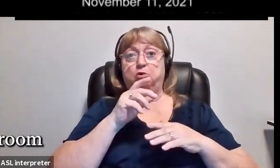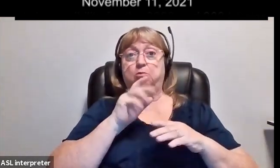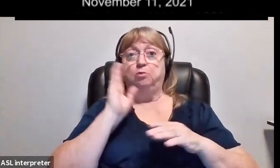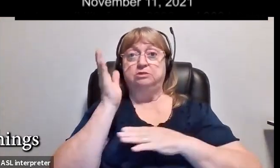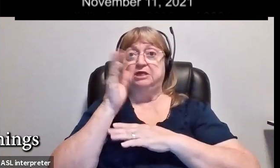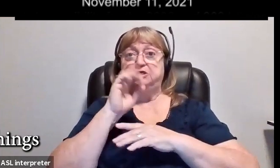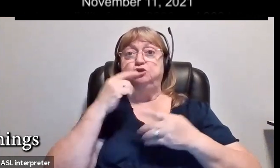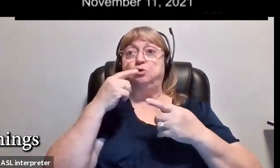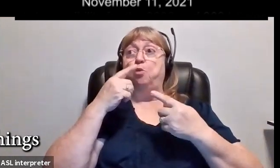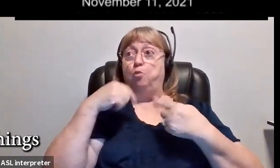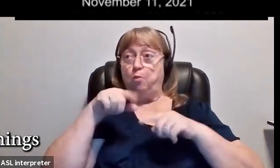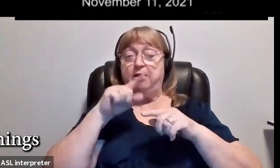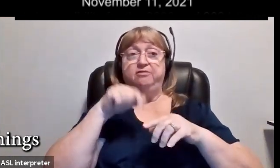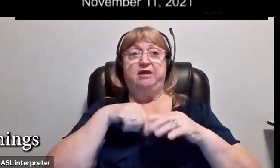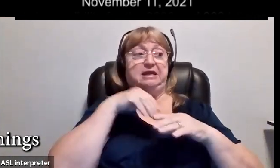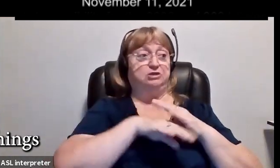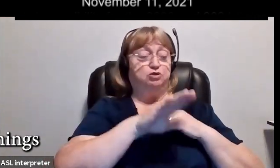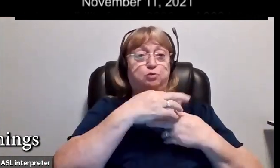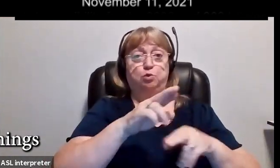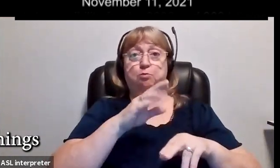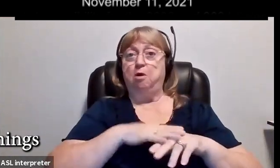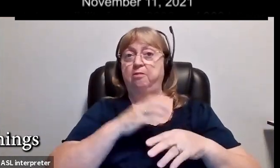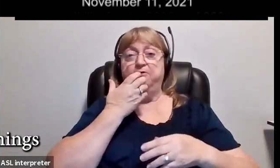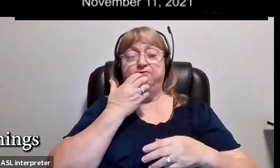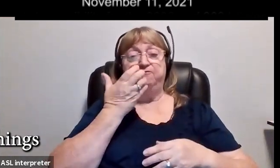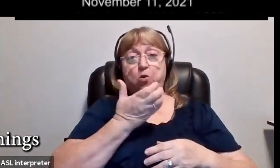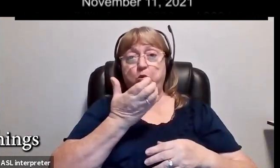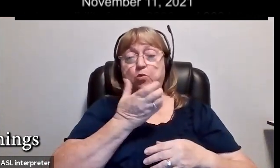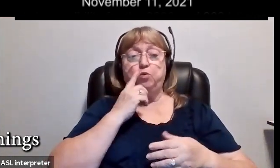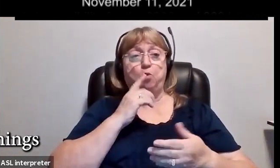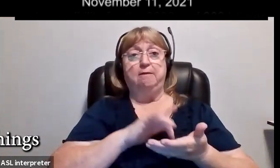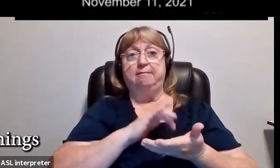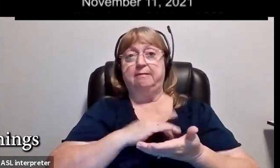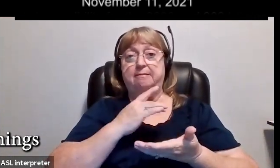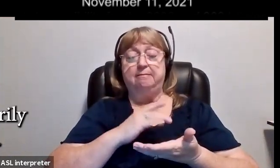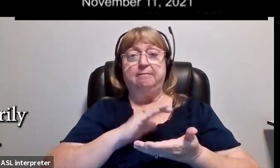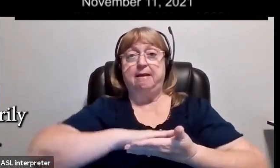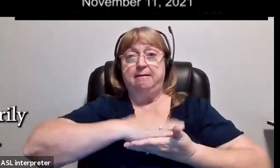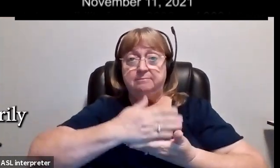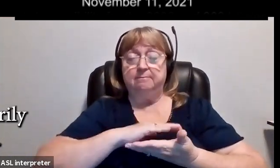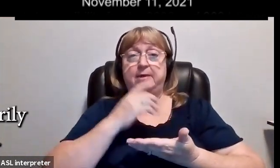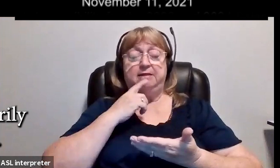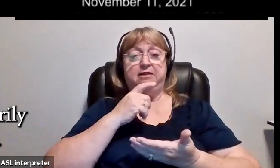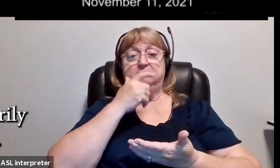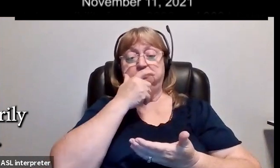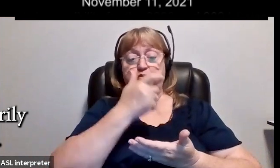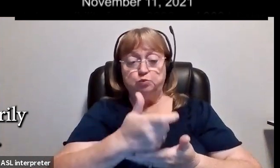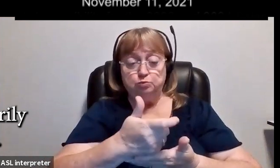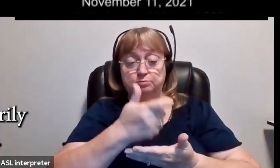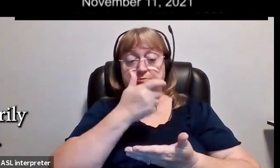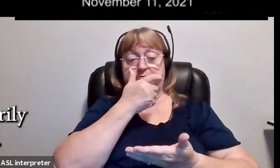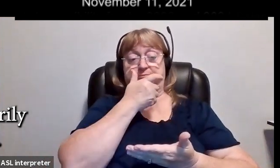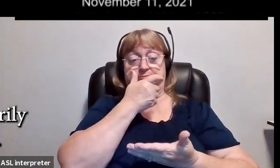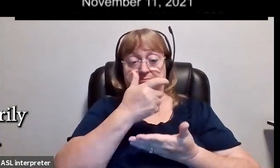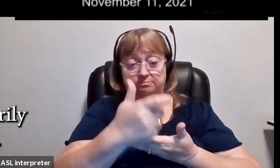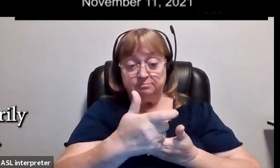a room and look at it on their phone or on their laptop and zoom in or see things more easily and not rely on